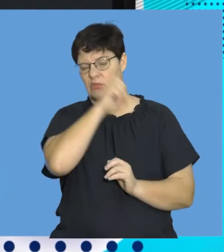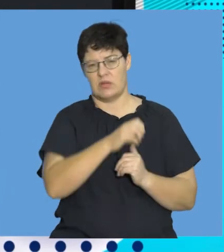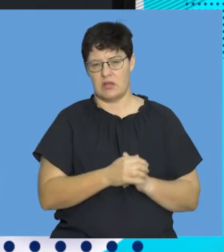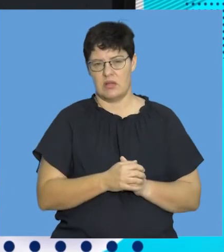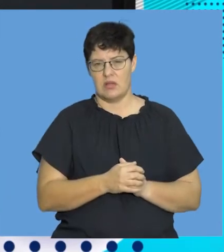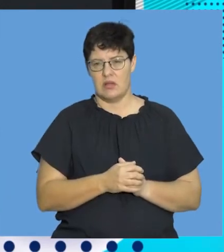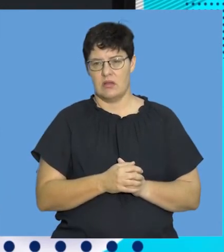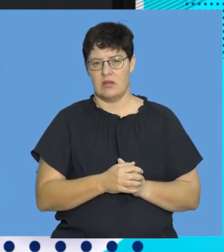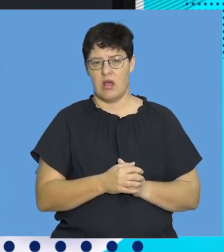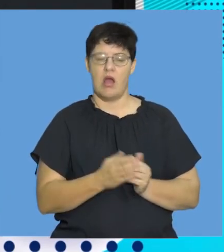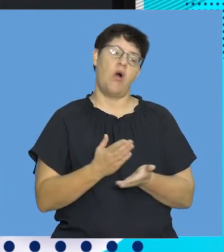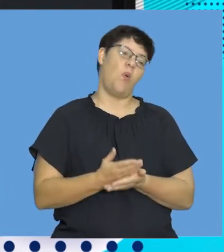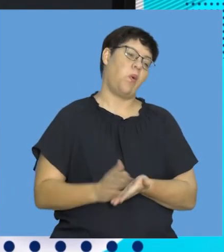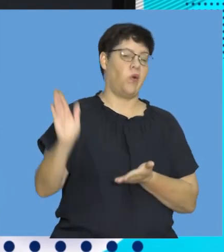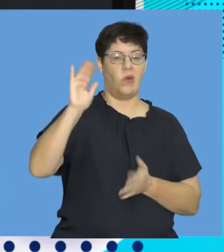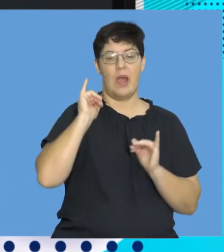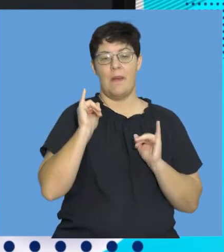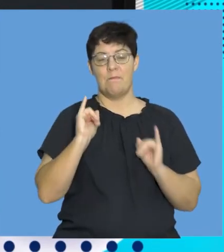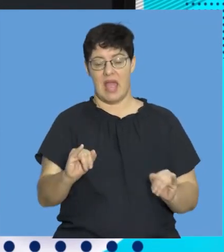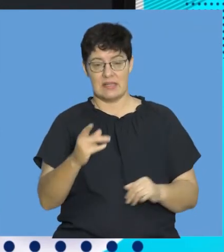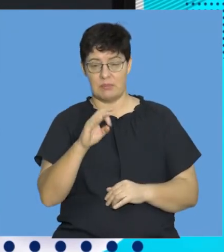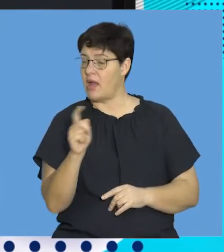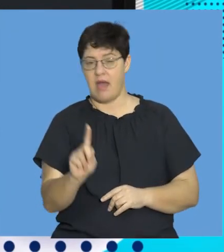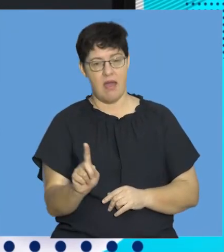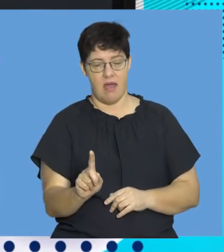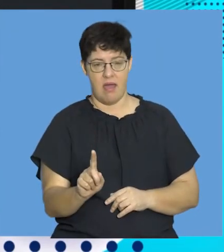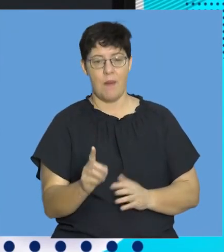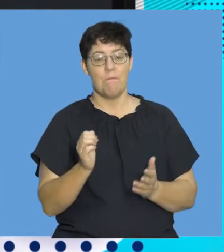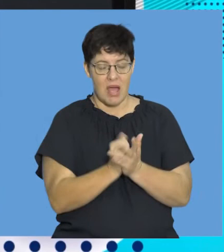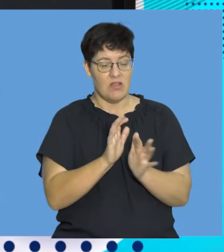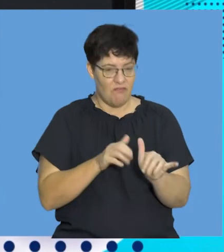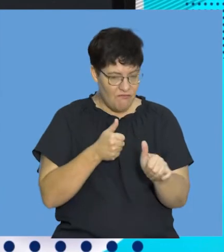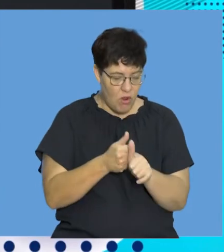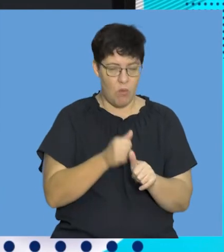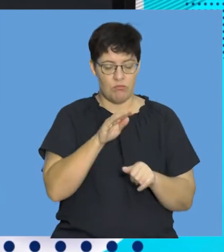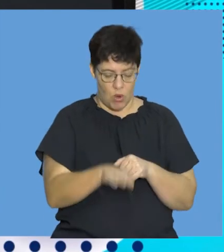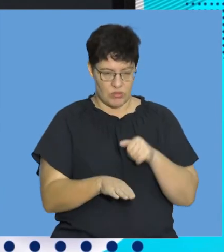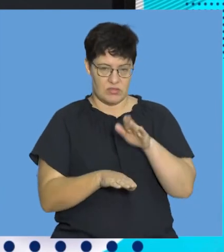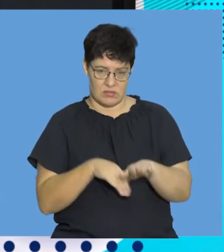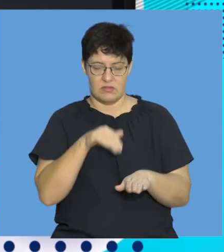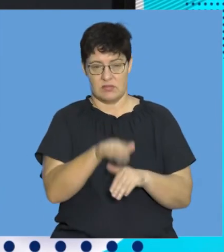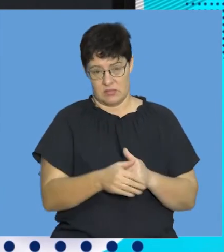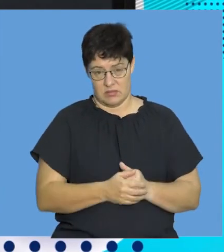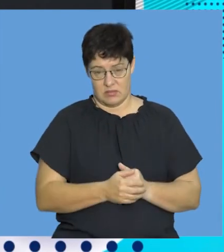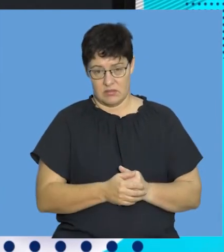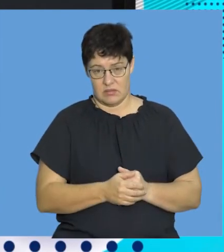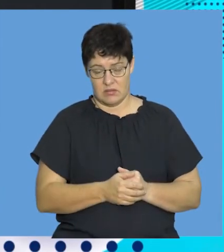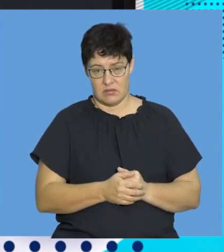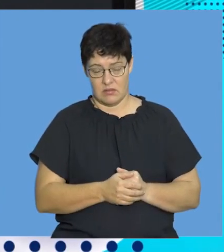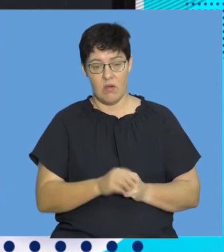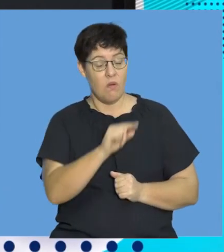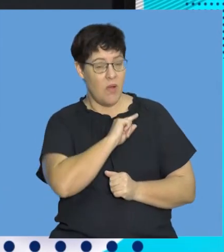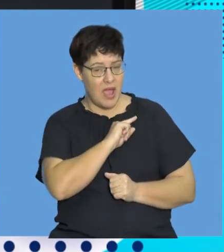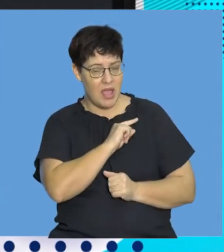that, okay, you just write off a bad debt. No, you follow processes. Due process is followed in order to